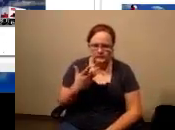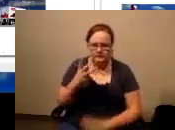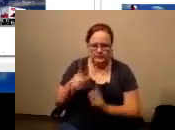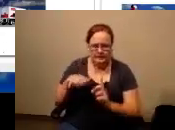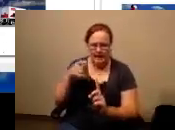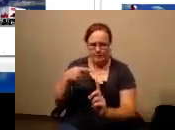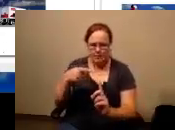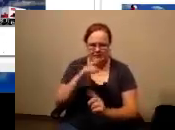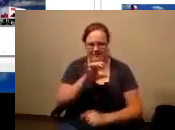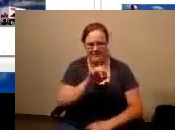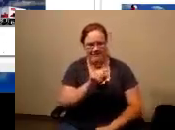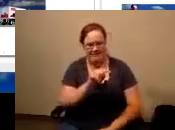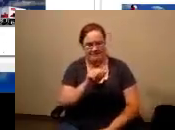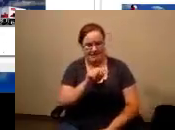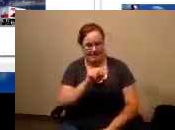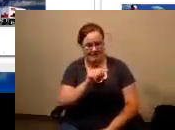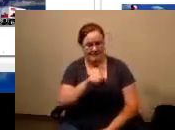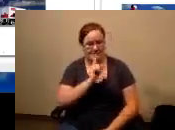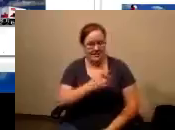the tenants are complaining.